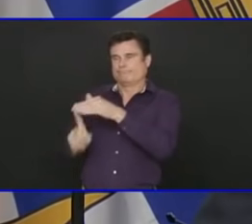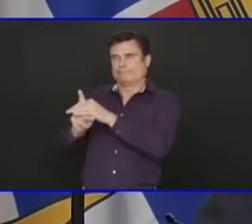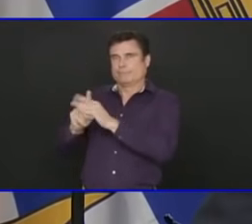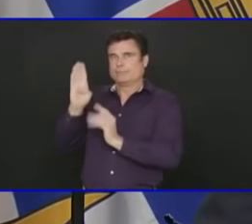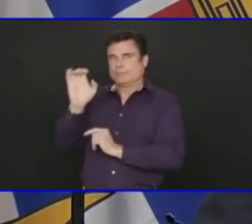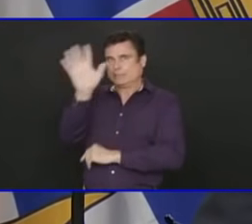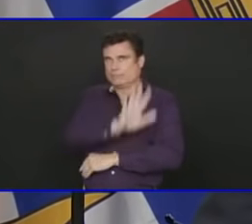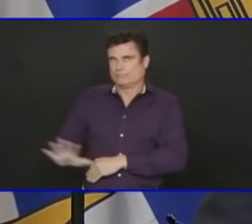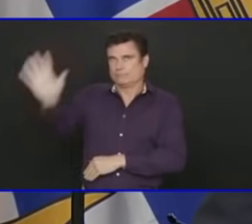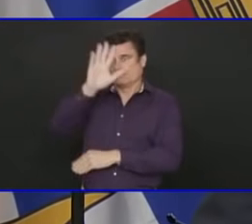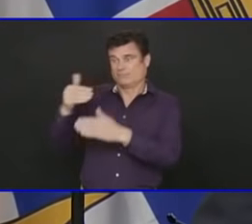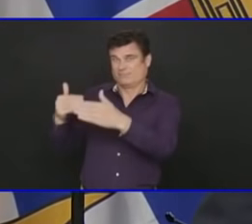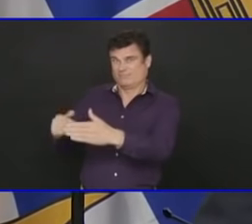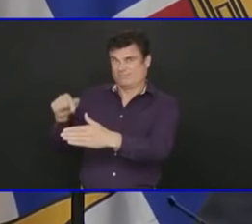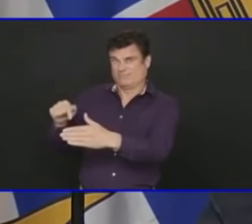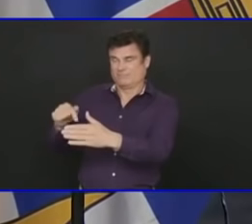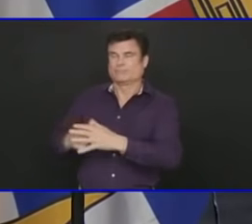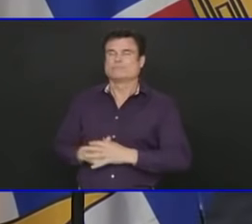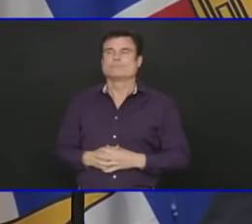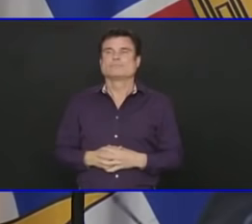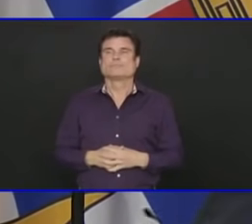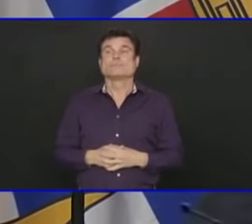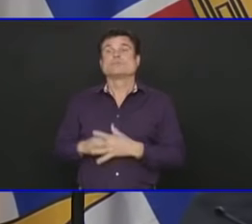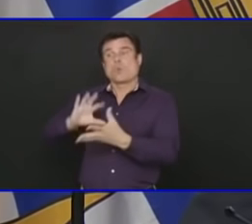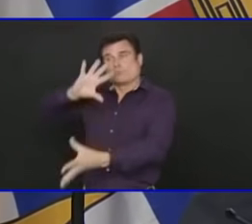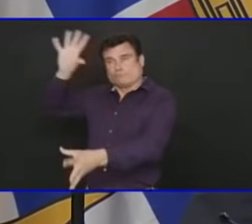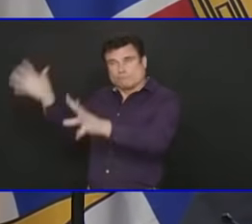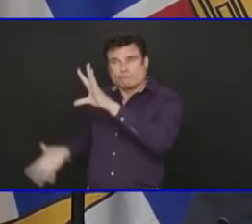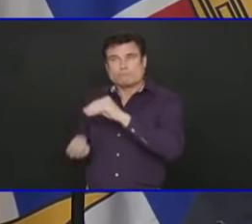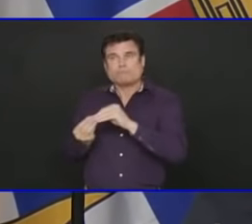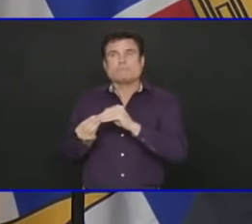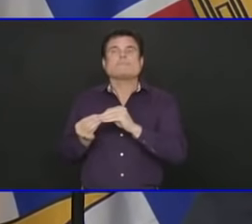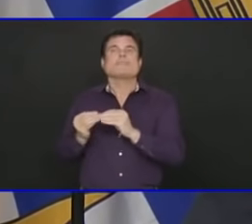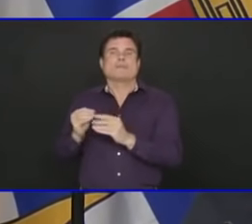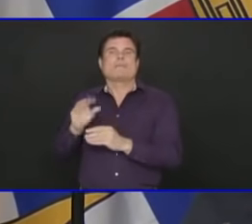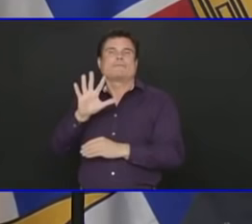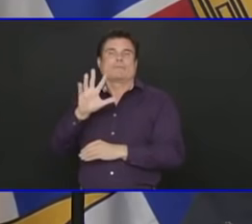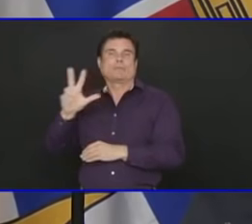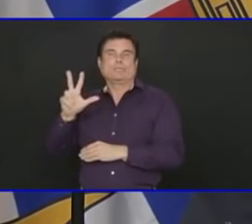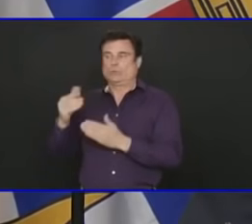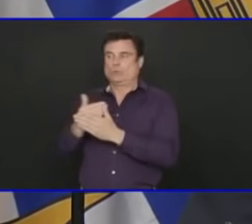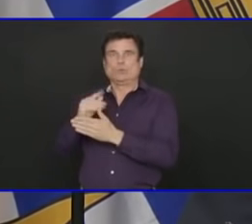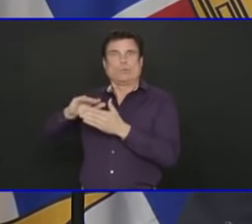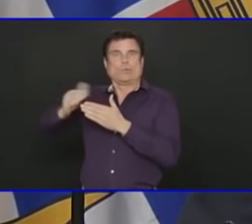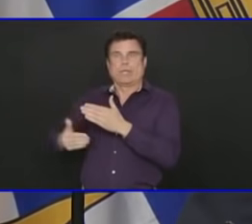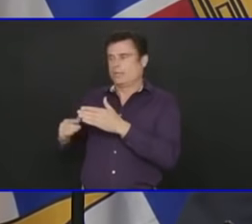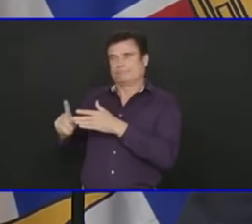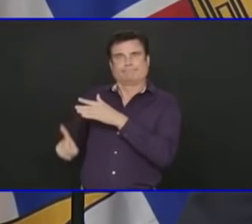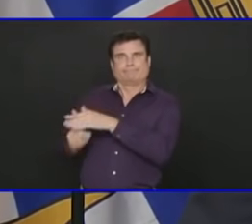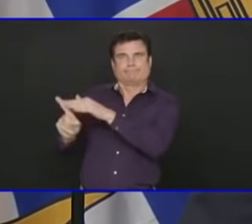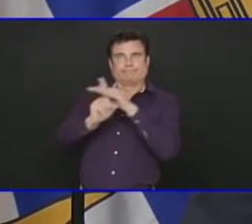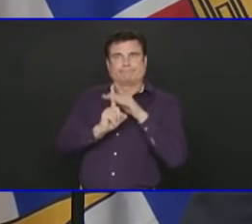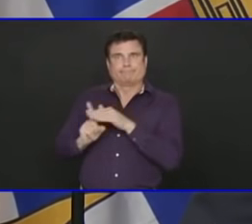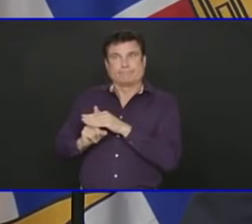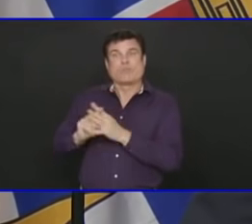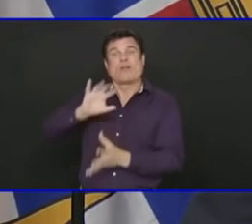to 2,224. Of those, 845 people are in Vancouver Coastal Health,